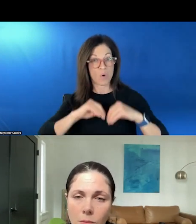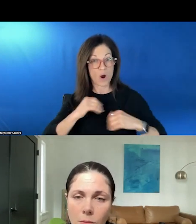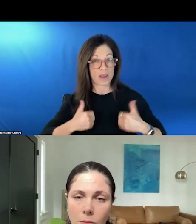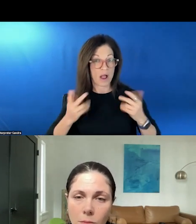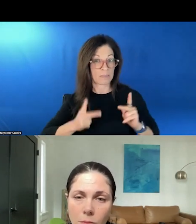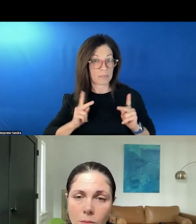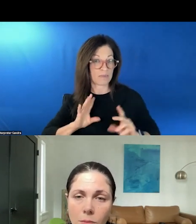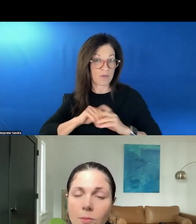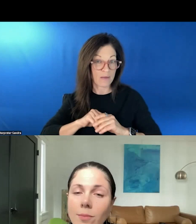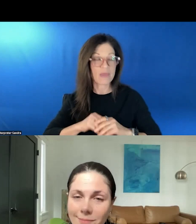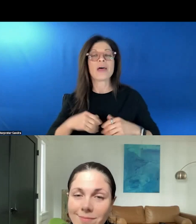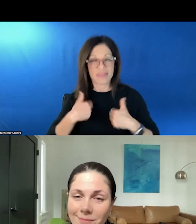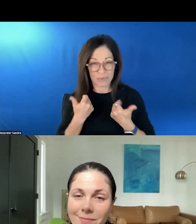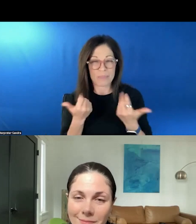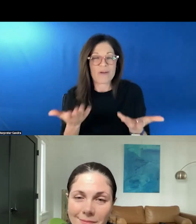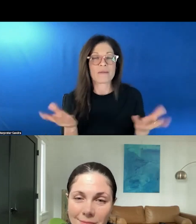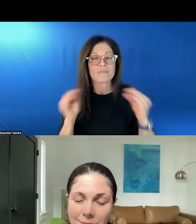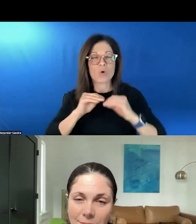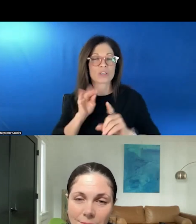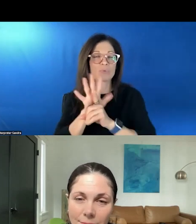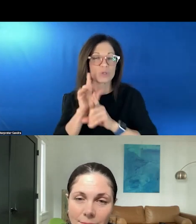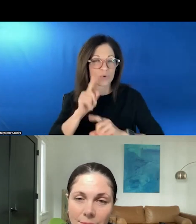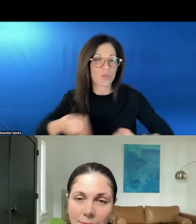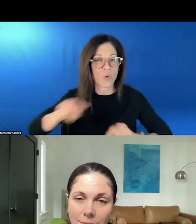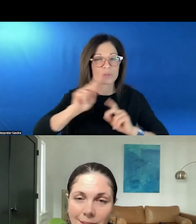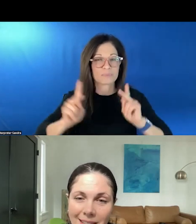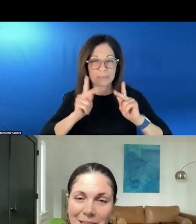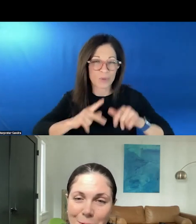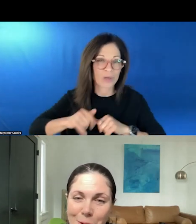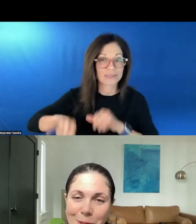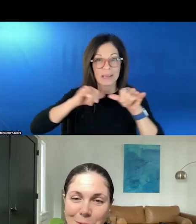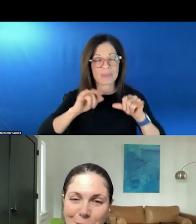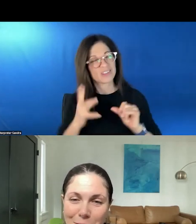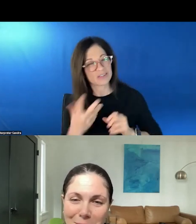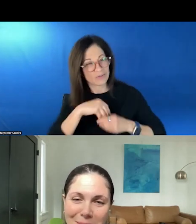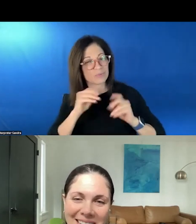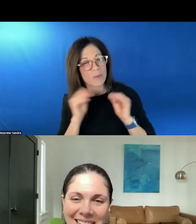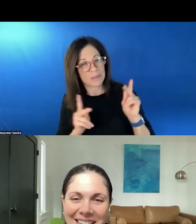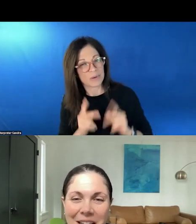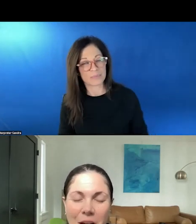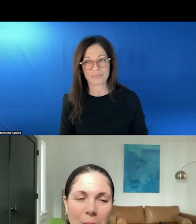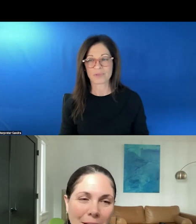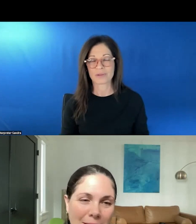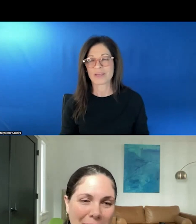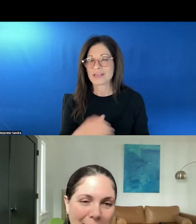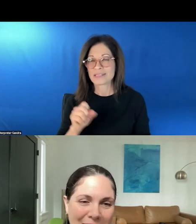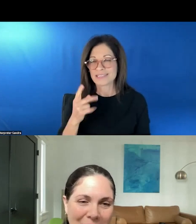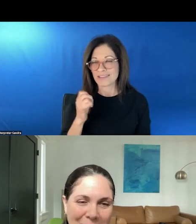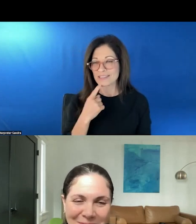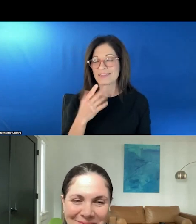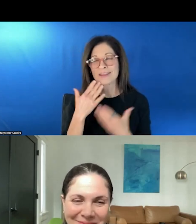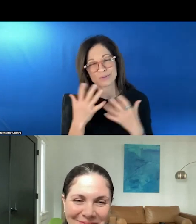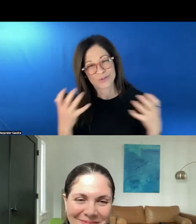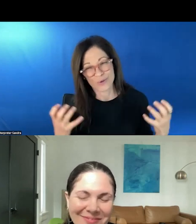we can bring to people like that, and hopefully get everyone on the same page. Thank you so much for joining me, Maddie. I'll send it back to